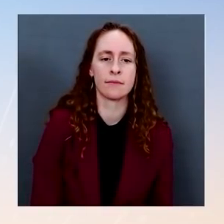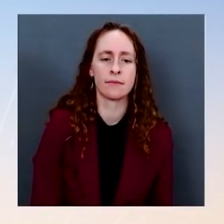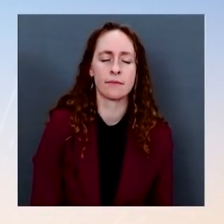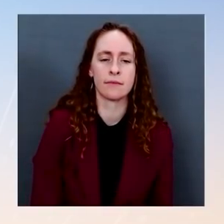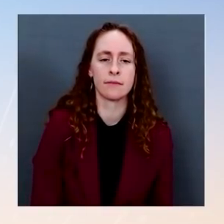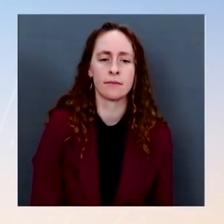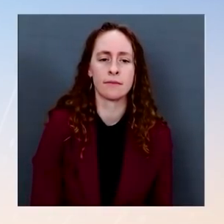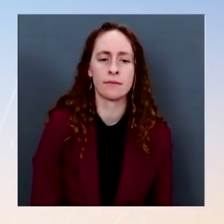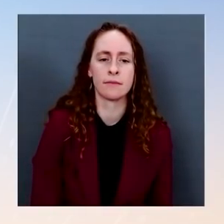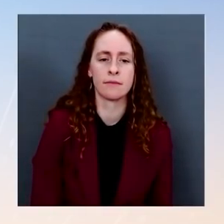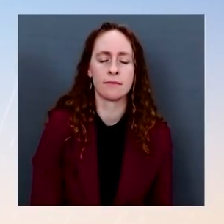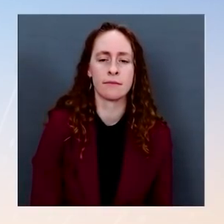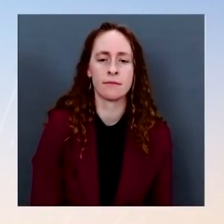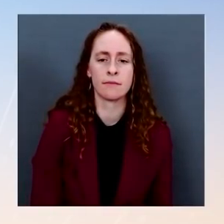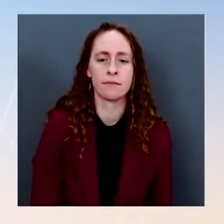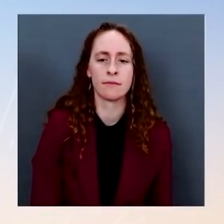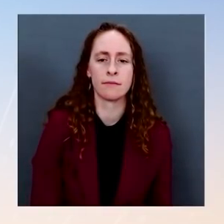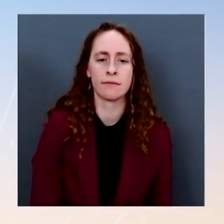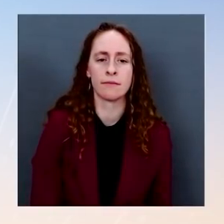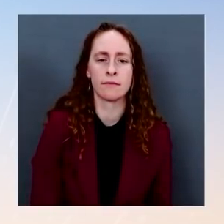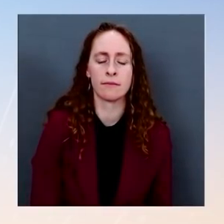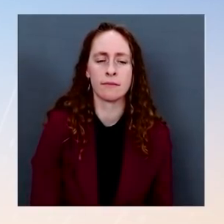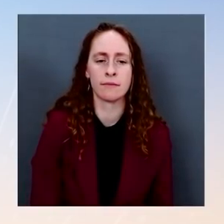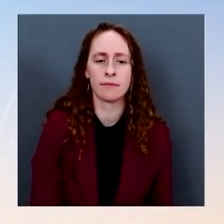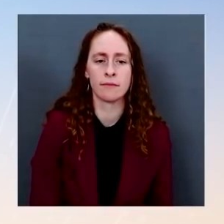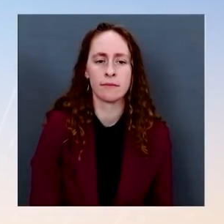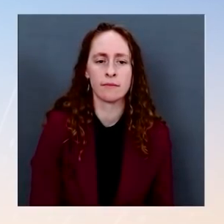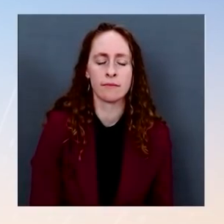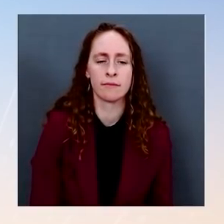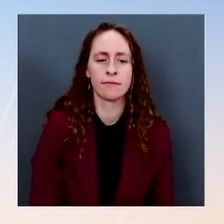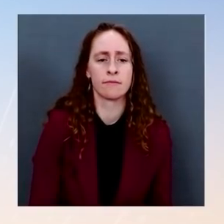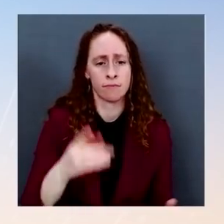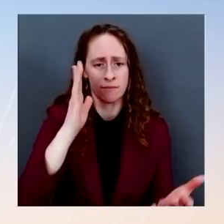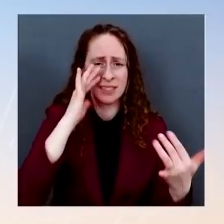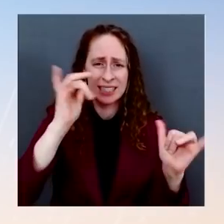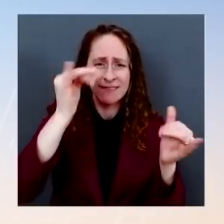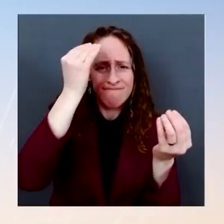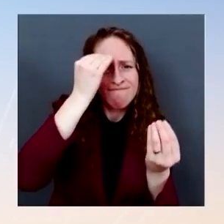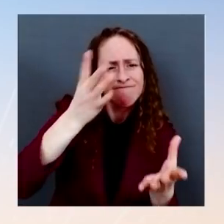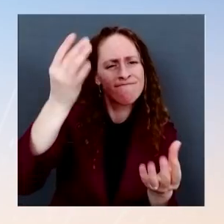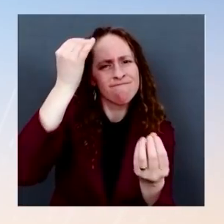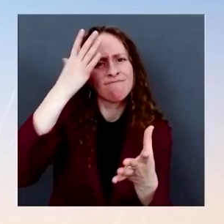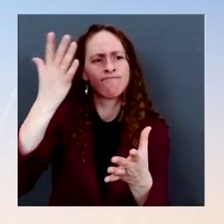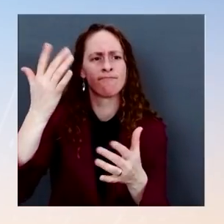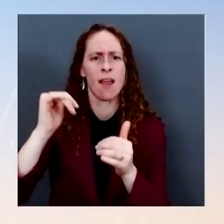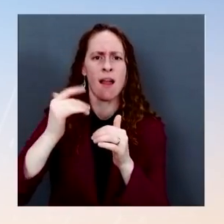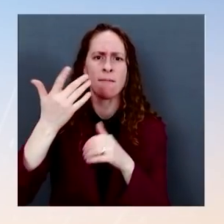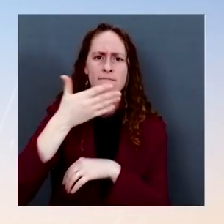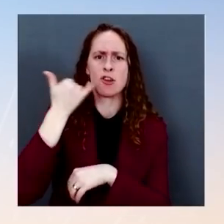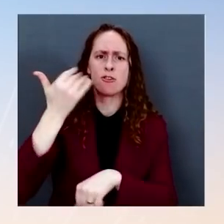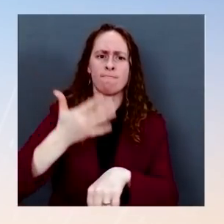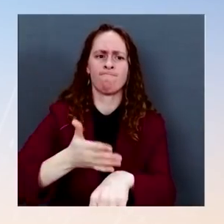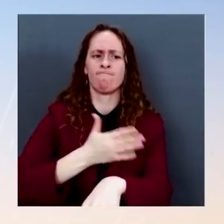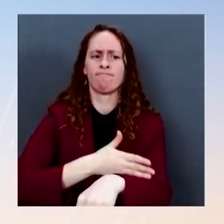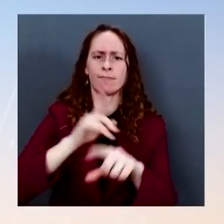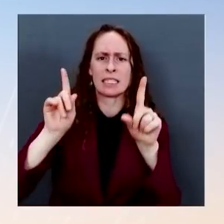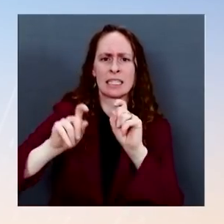increasing availability of tests. Should we expect announcement about the DPA being used